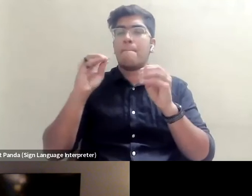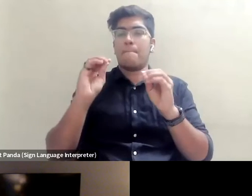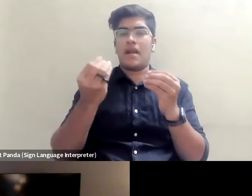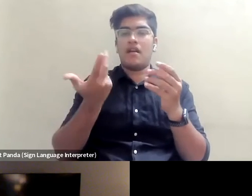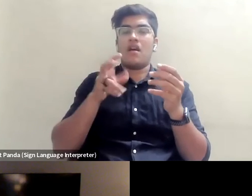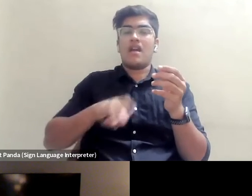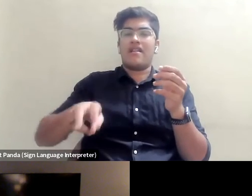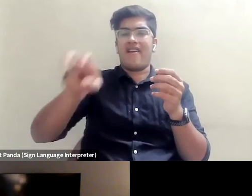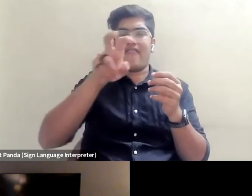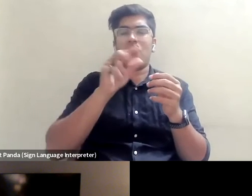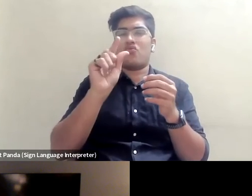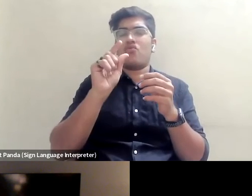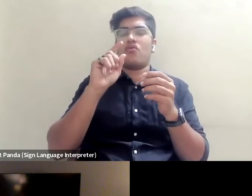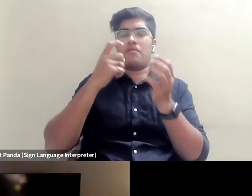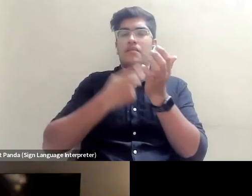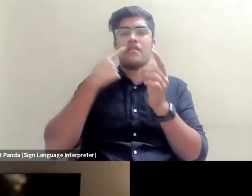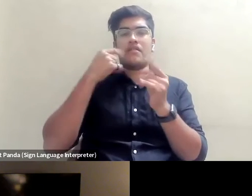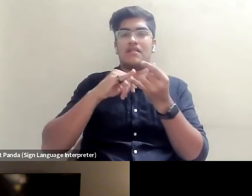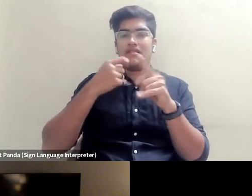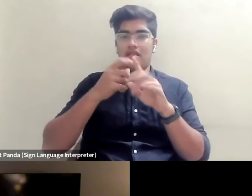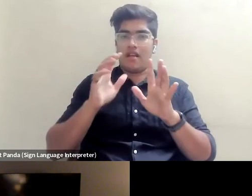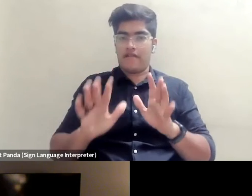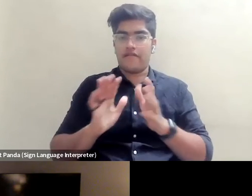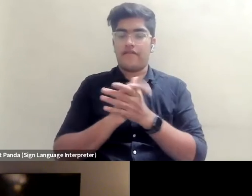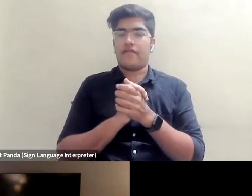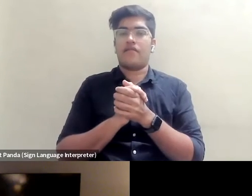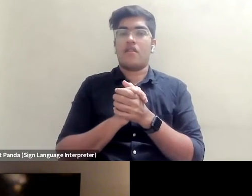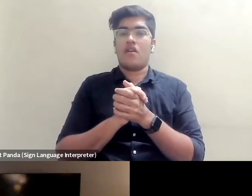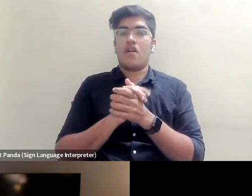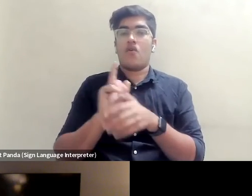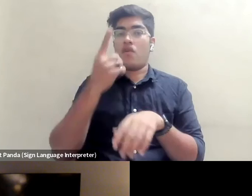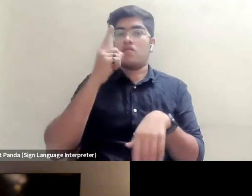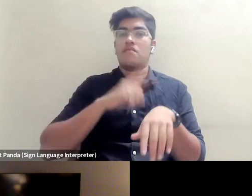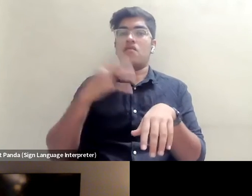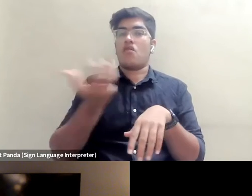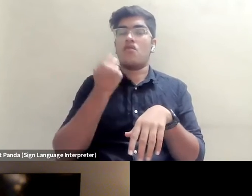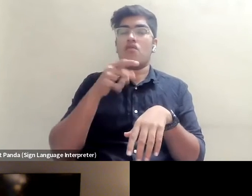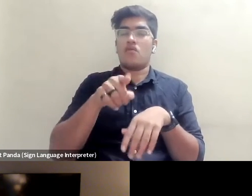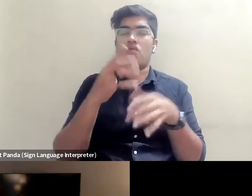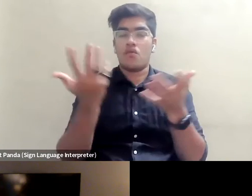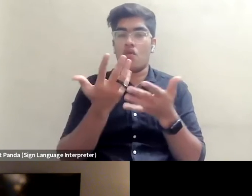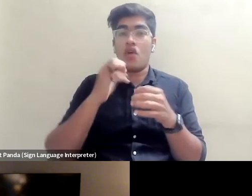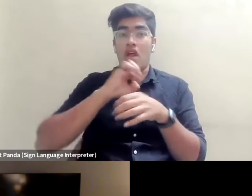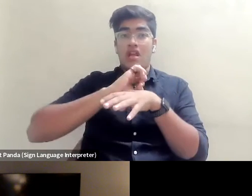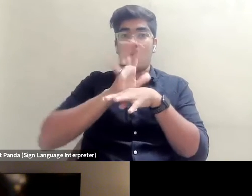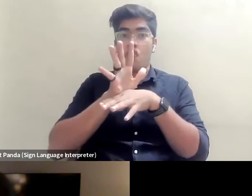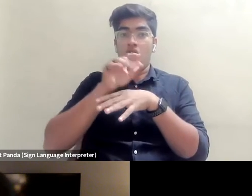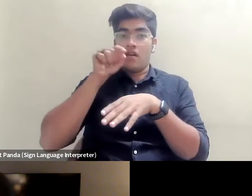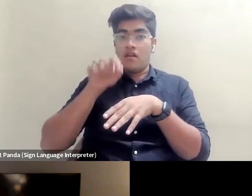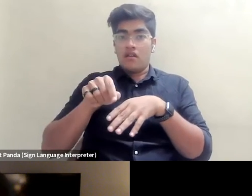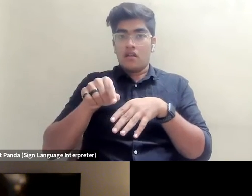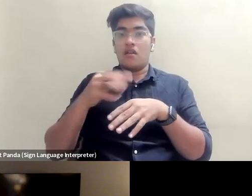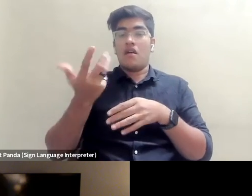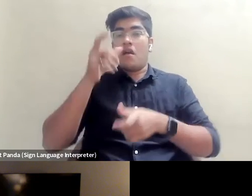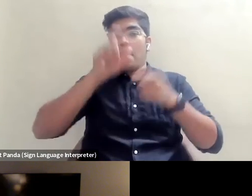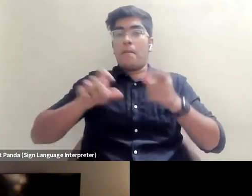impossible. And a lot of things came to light, notably that because of COVID, the distinctions between a population that has